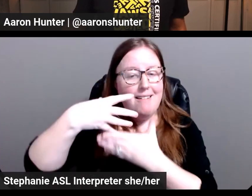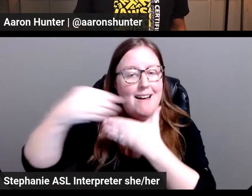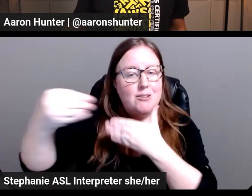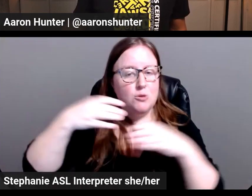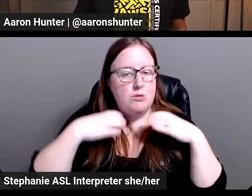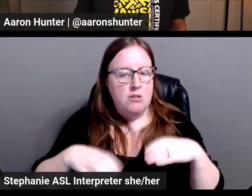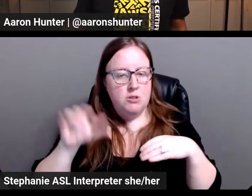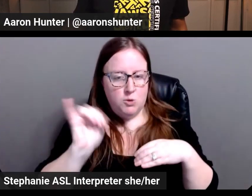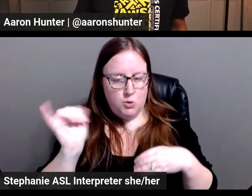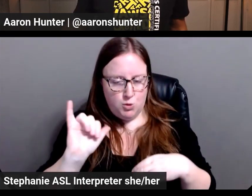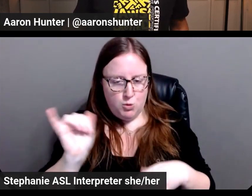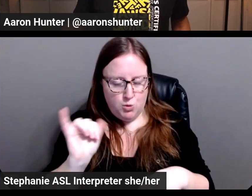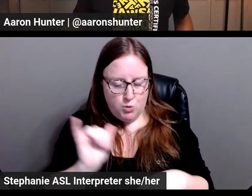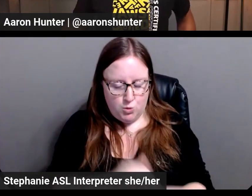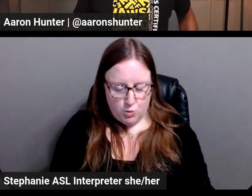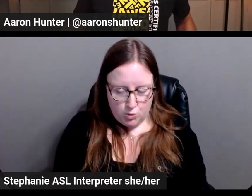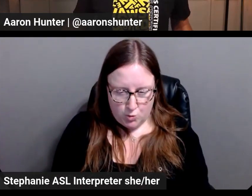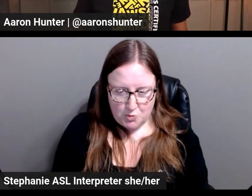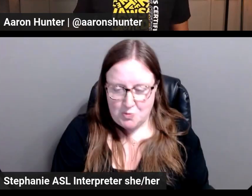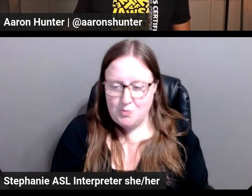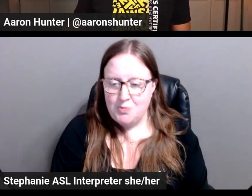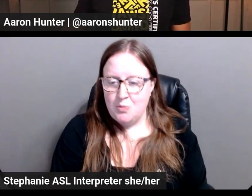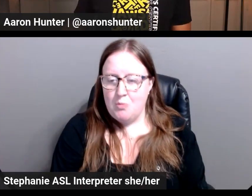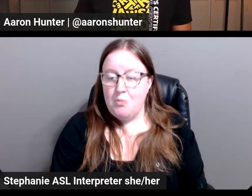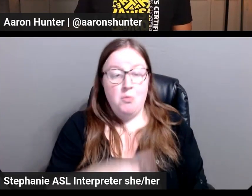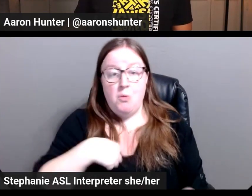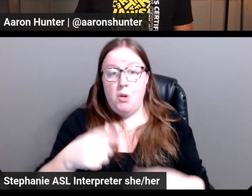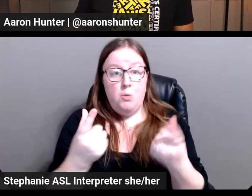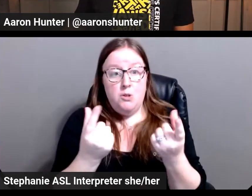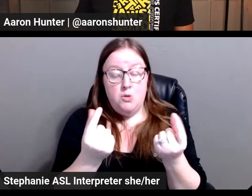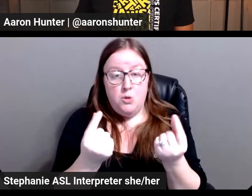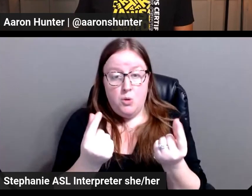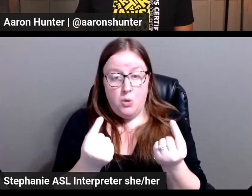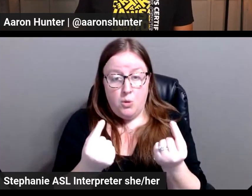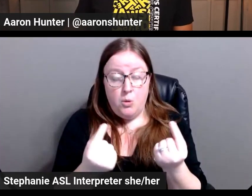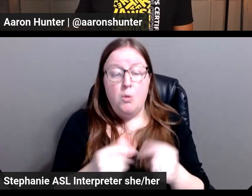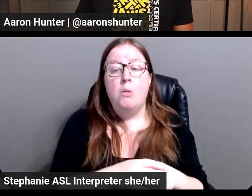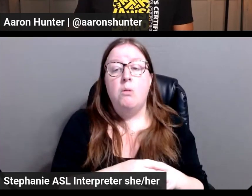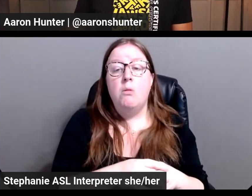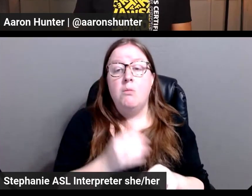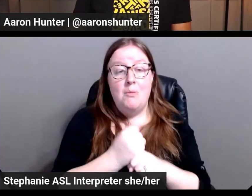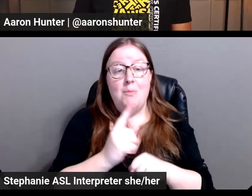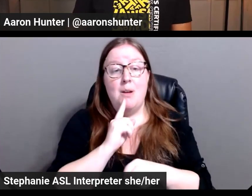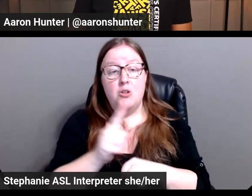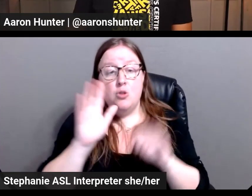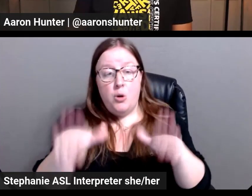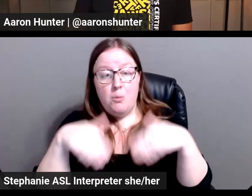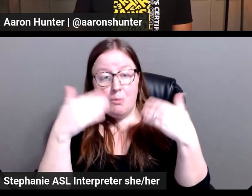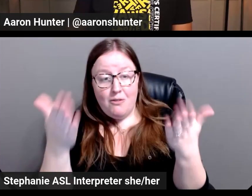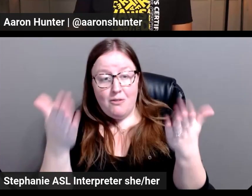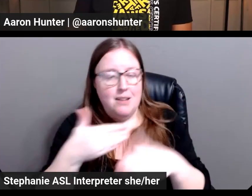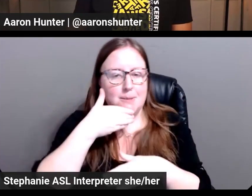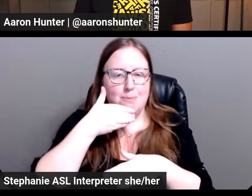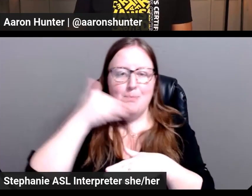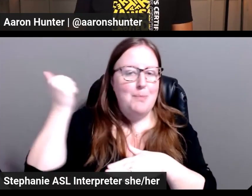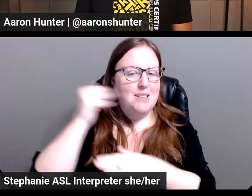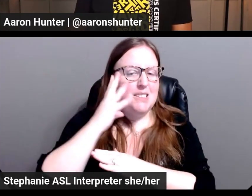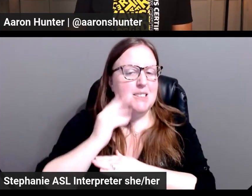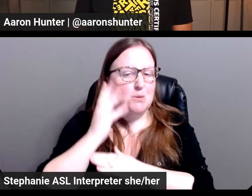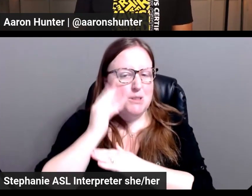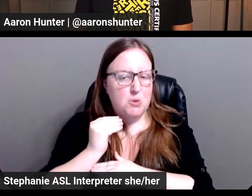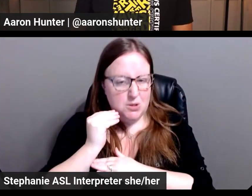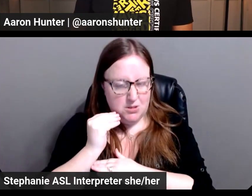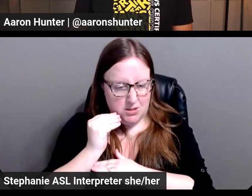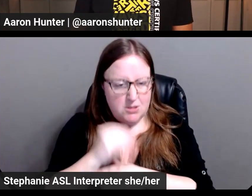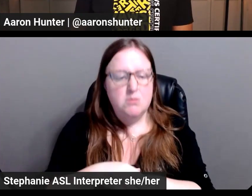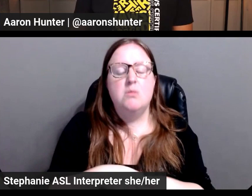well. And really what we try to do is make sure that it provides the best experience that you're